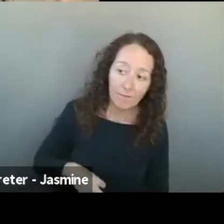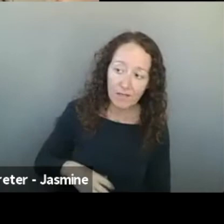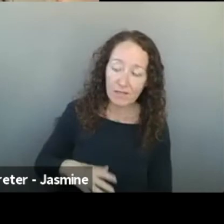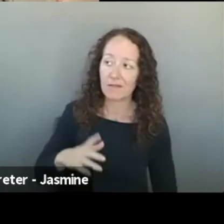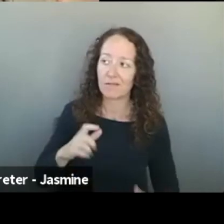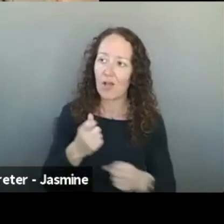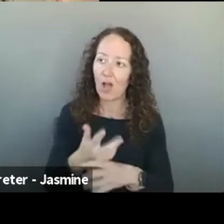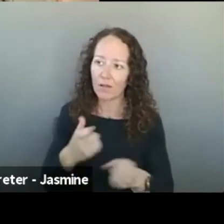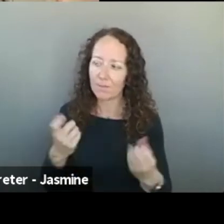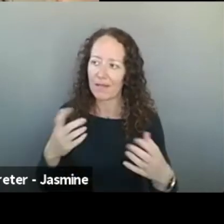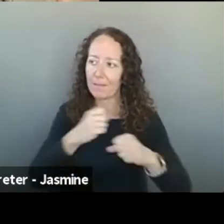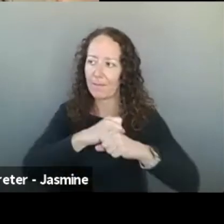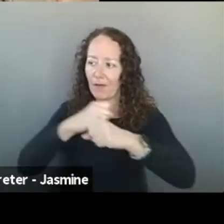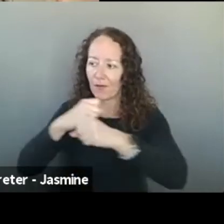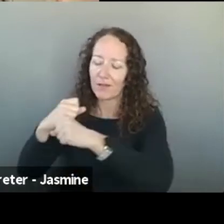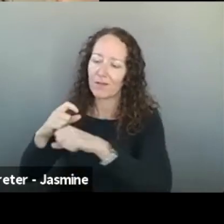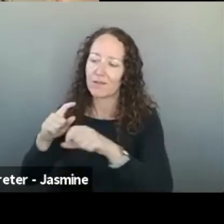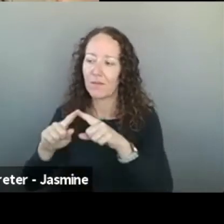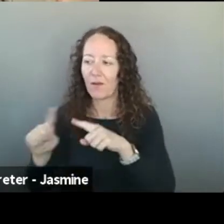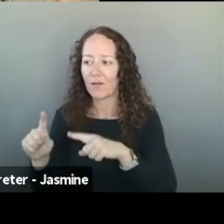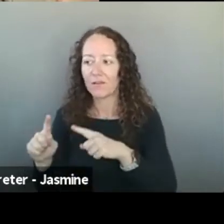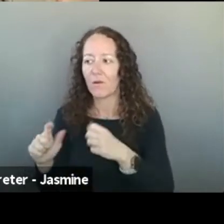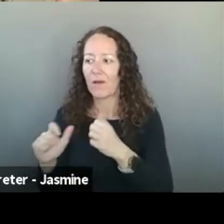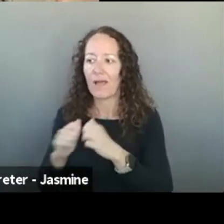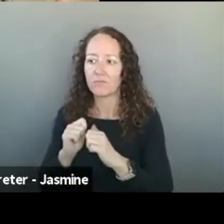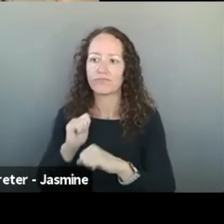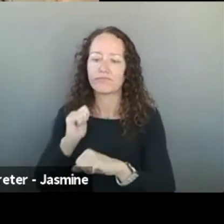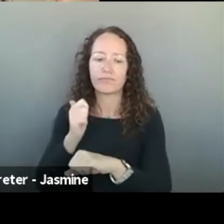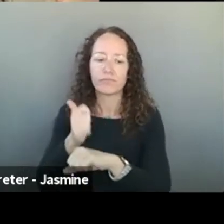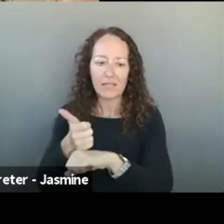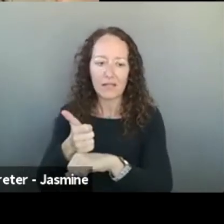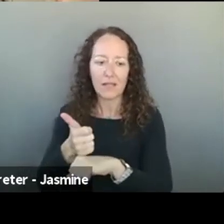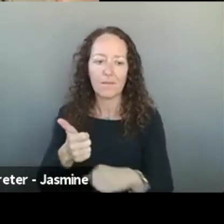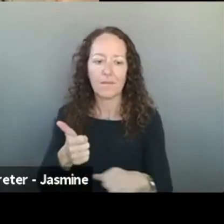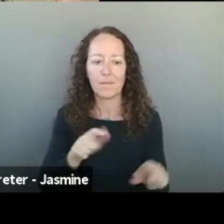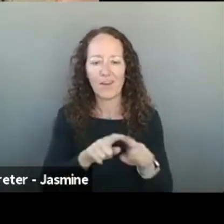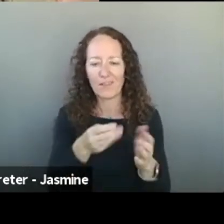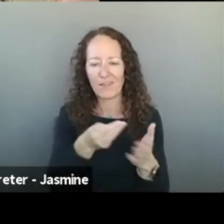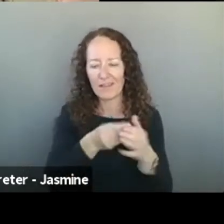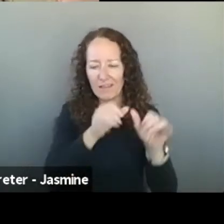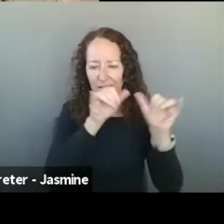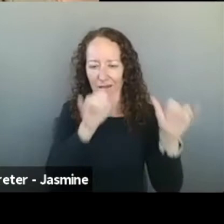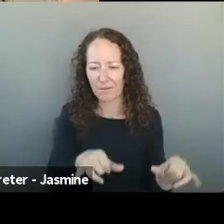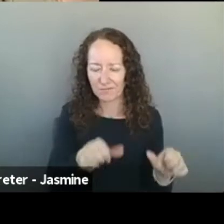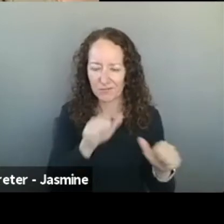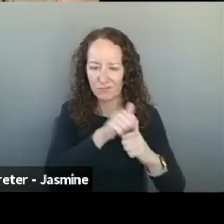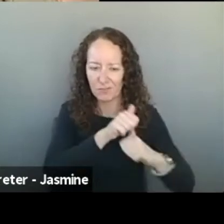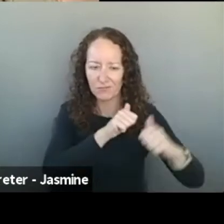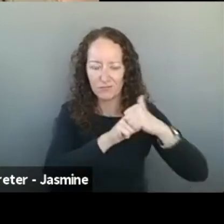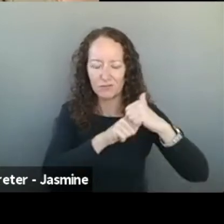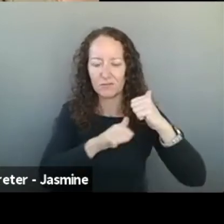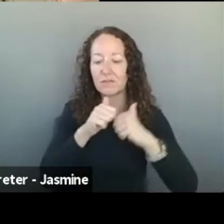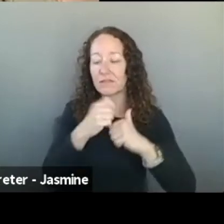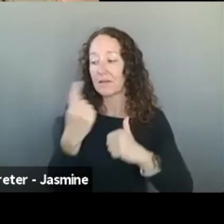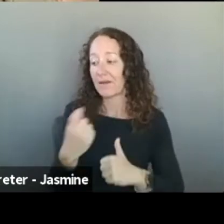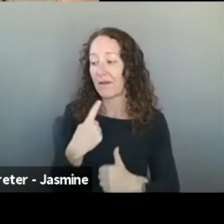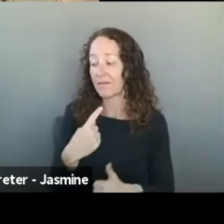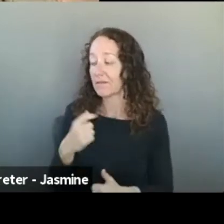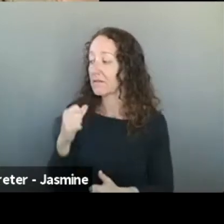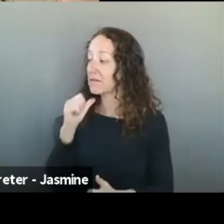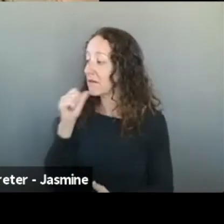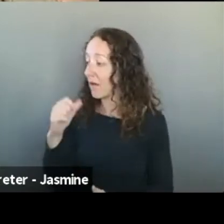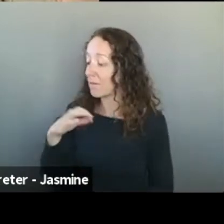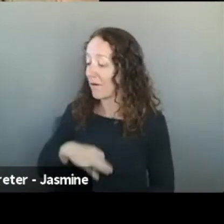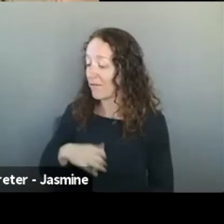economic structure there. But Eve Wolf asks, as nonprofits are often themselves as organizations